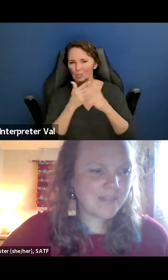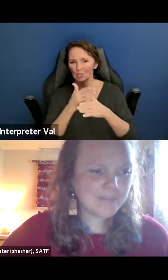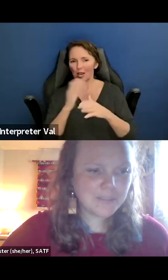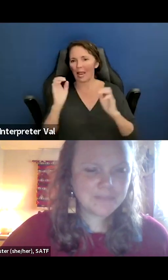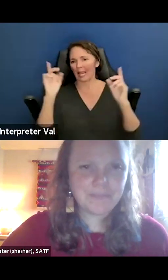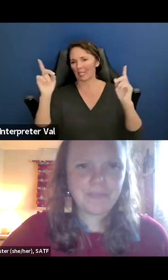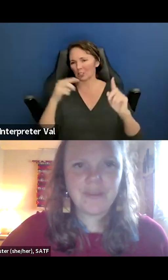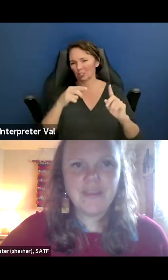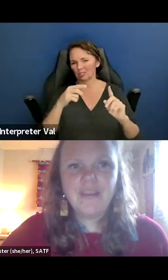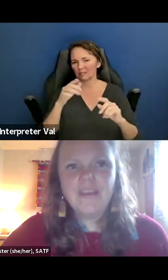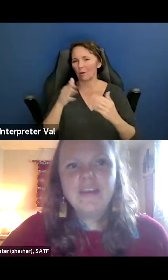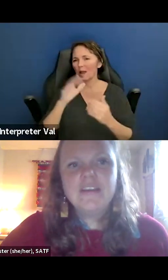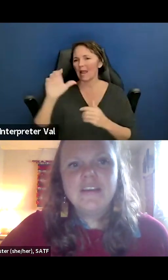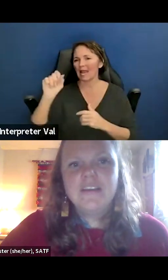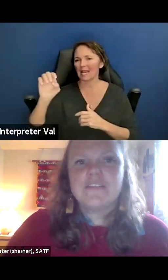whenever possible.